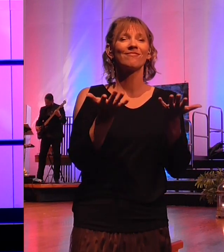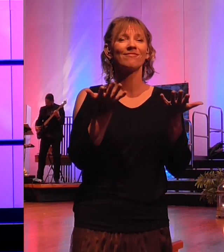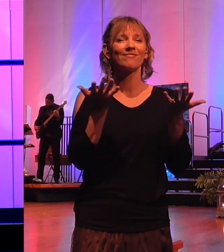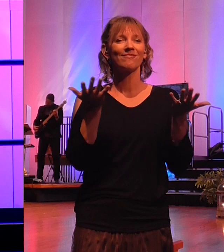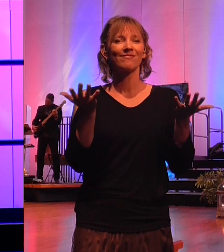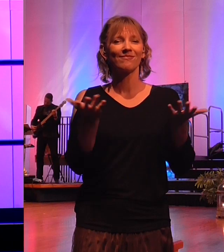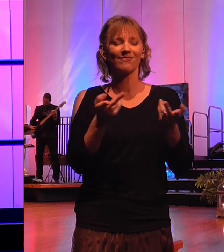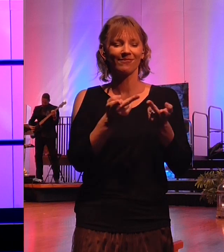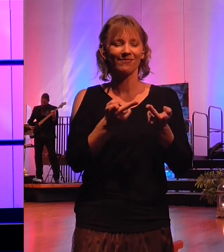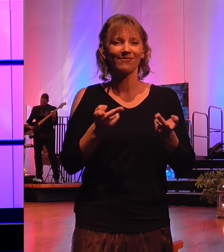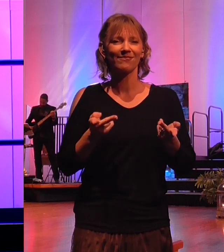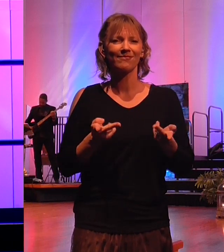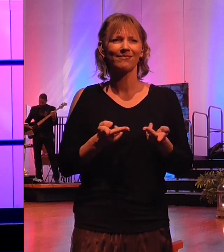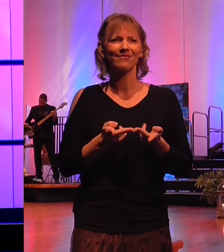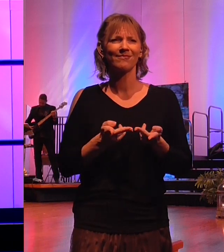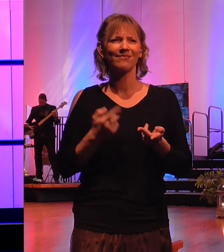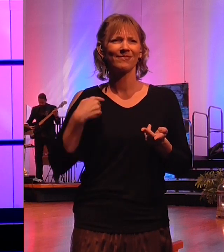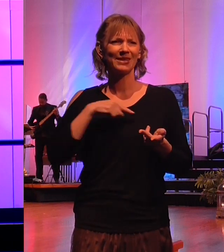Why are we here?